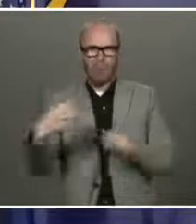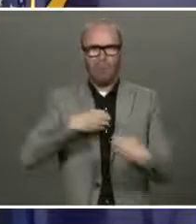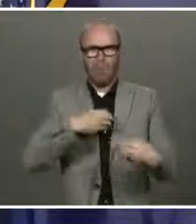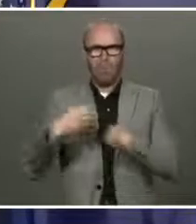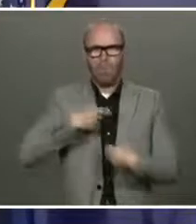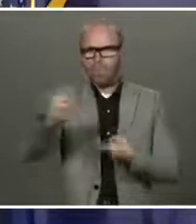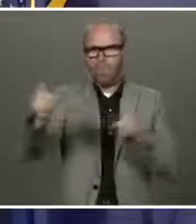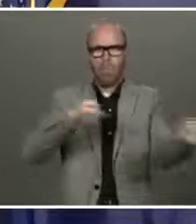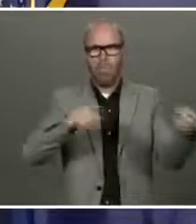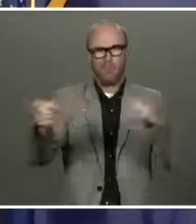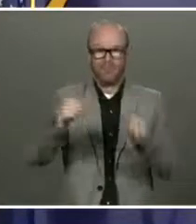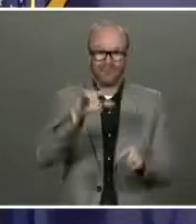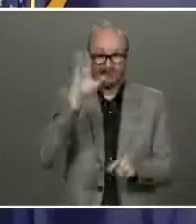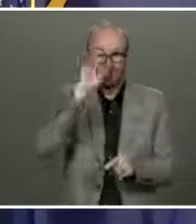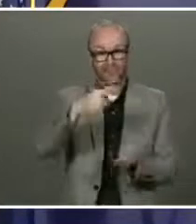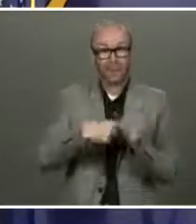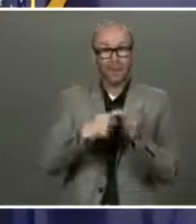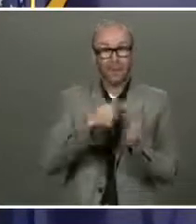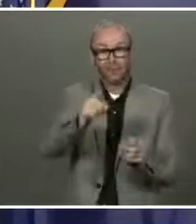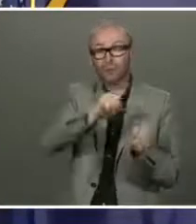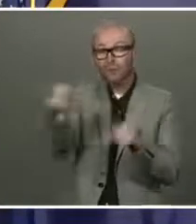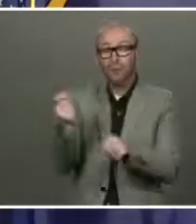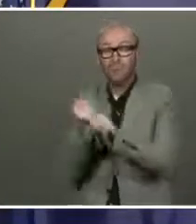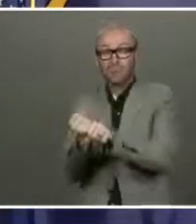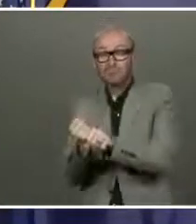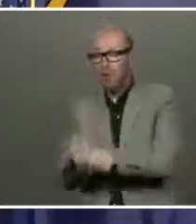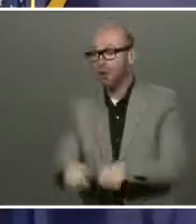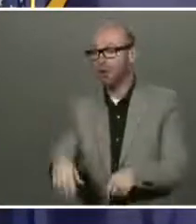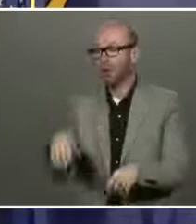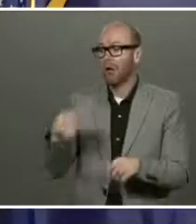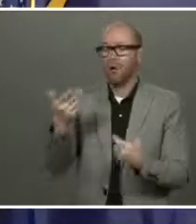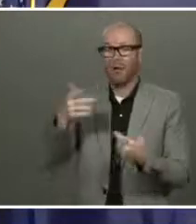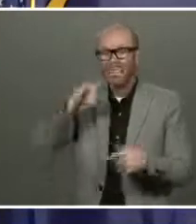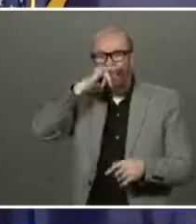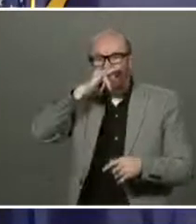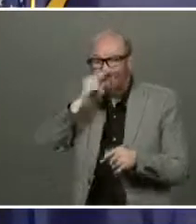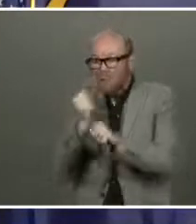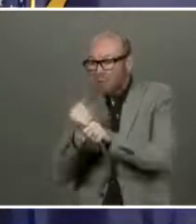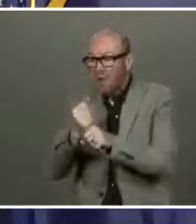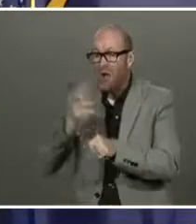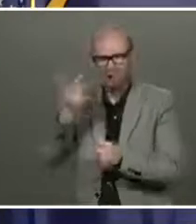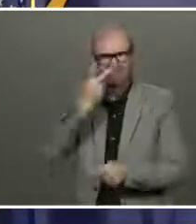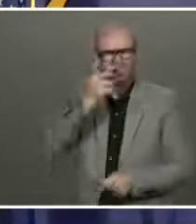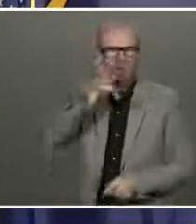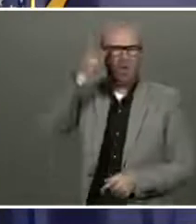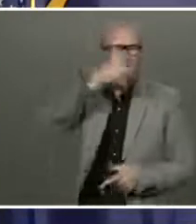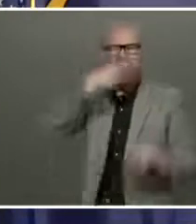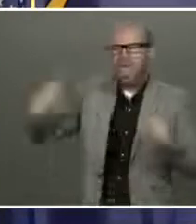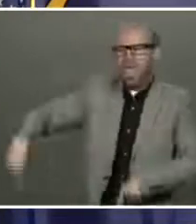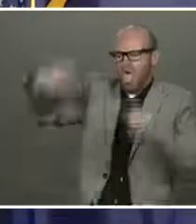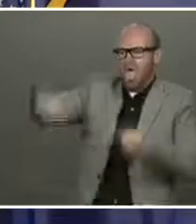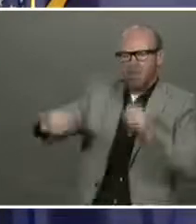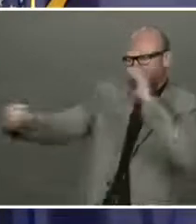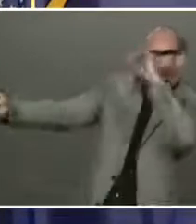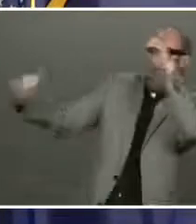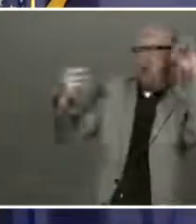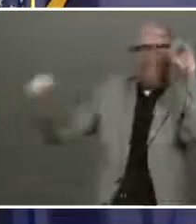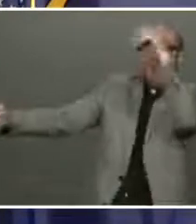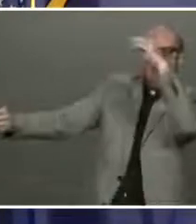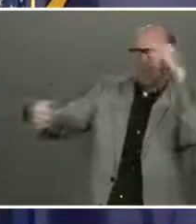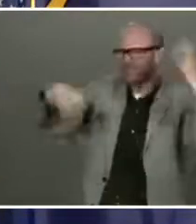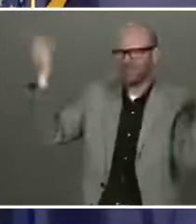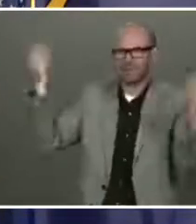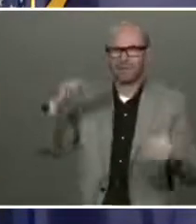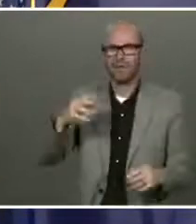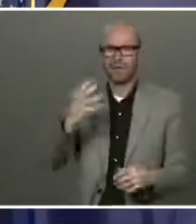from Little League to college sports and professional sports. I've been guilty of it myself, where I've yelled